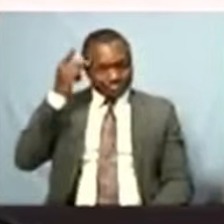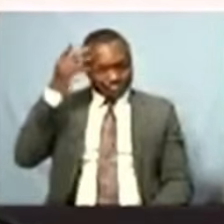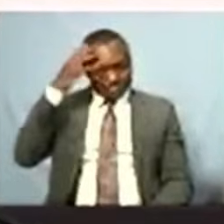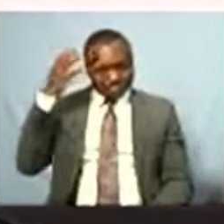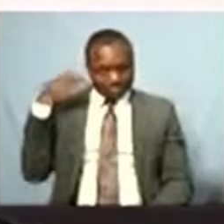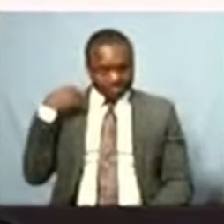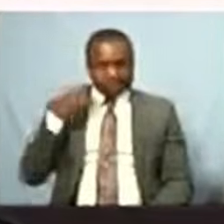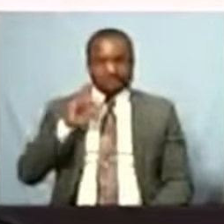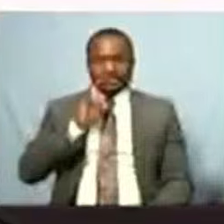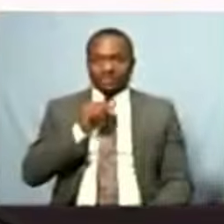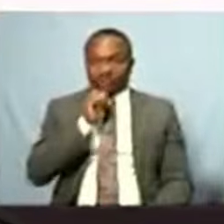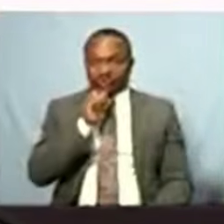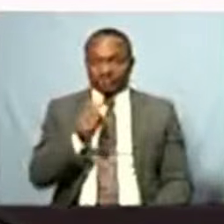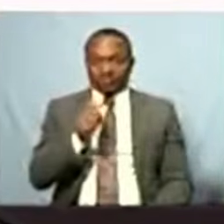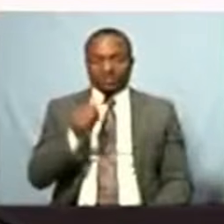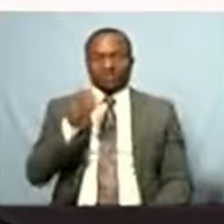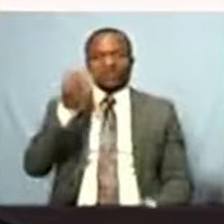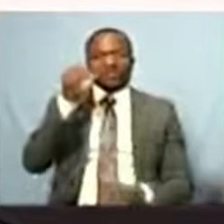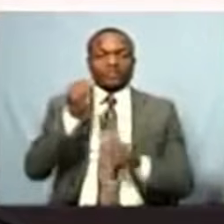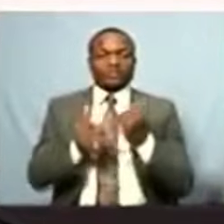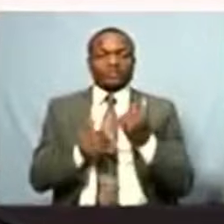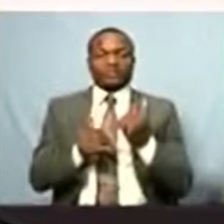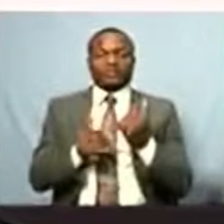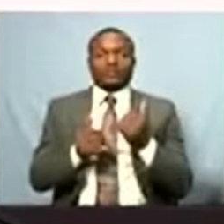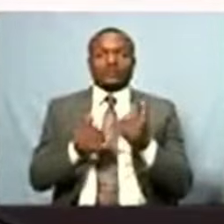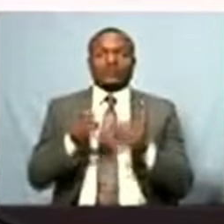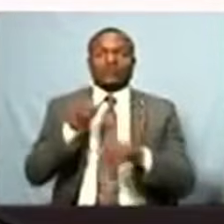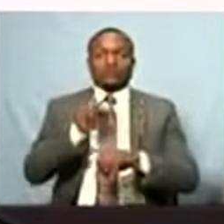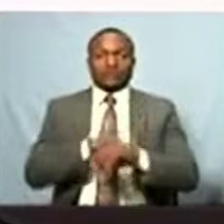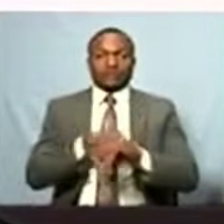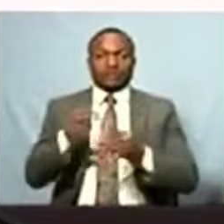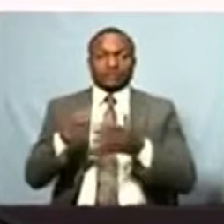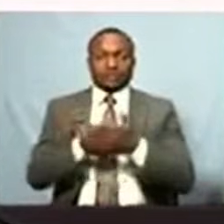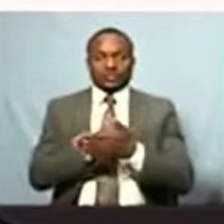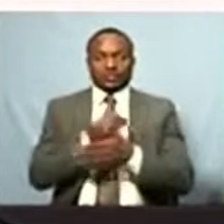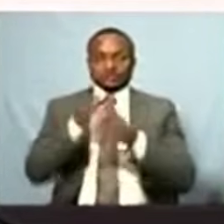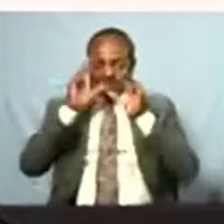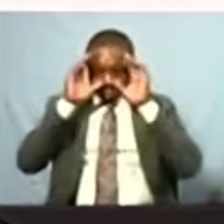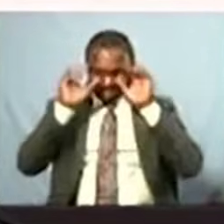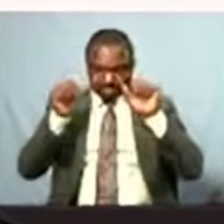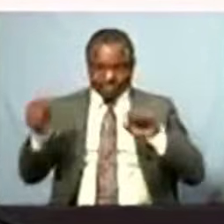and therefore should not cease automatically upon a new president assuming office.